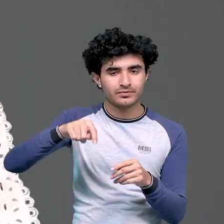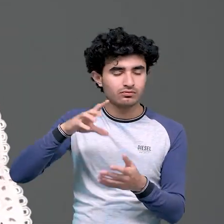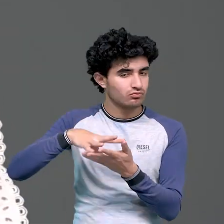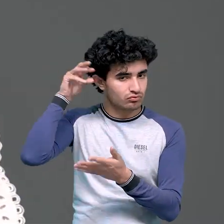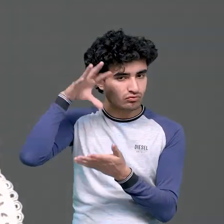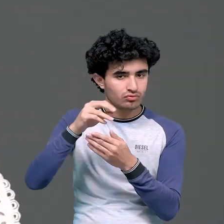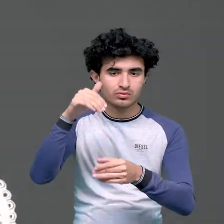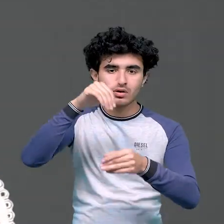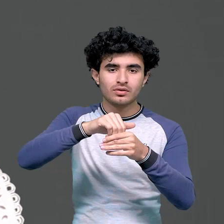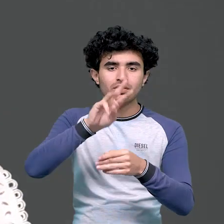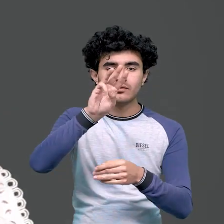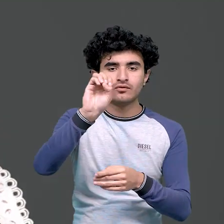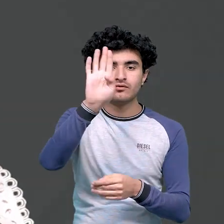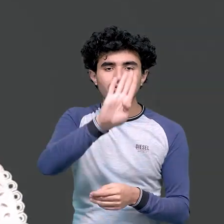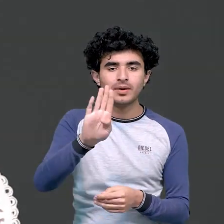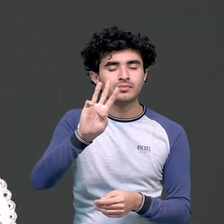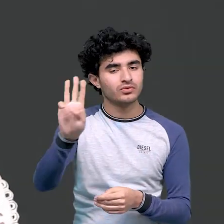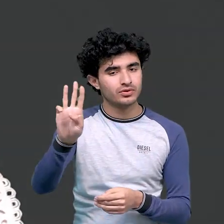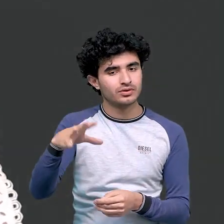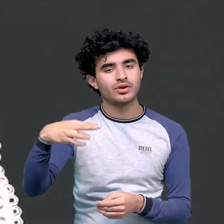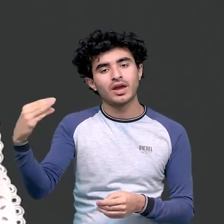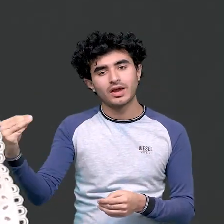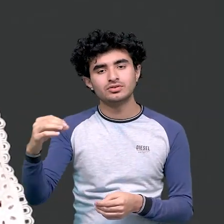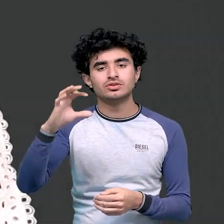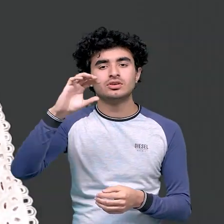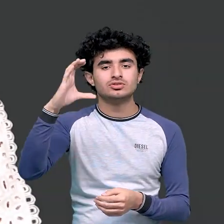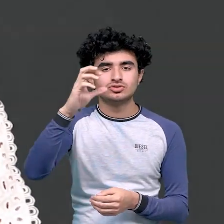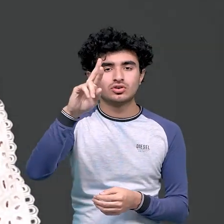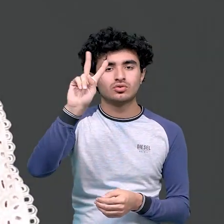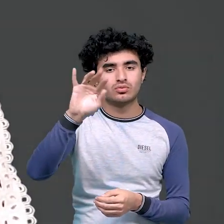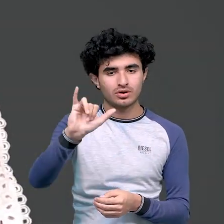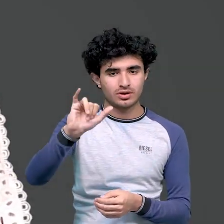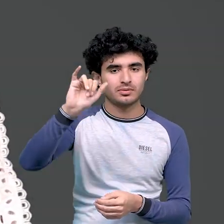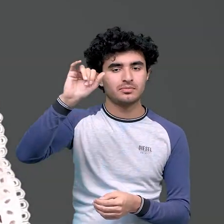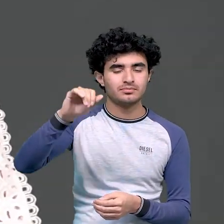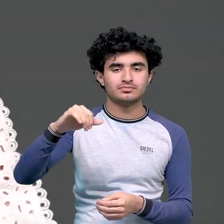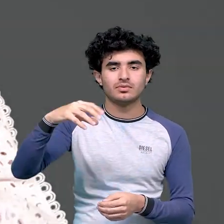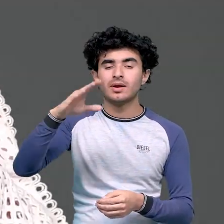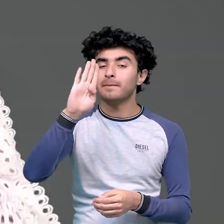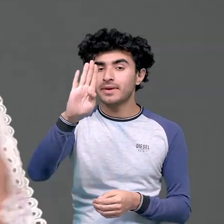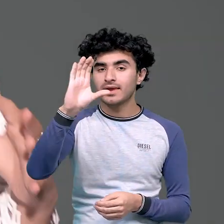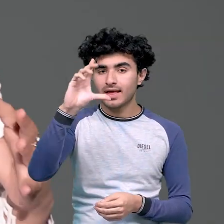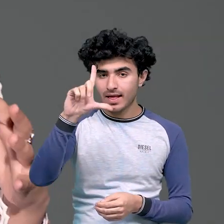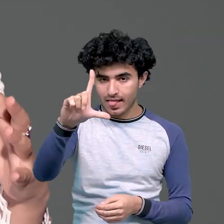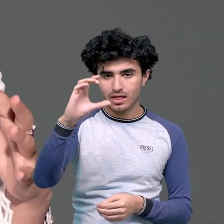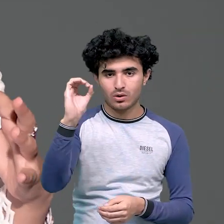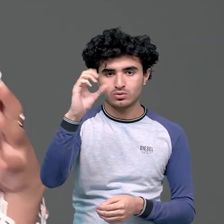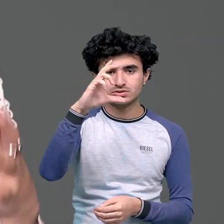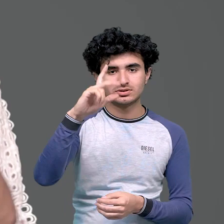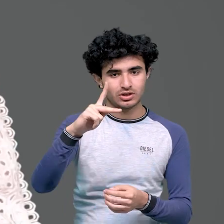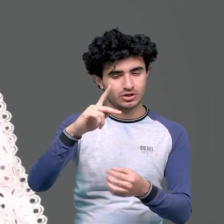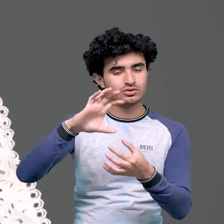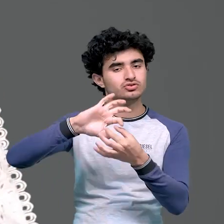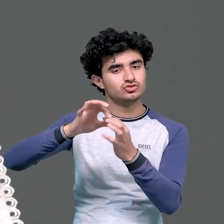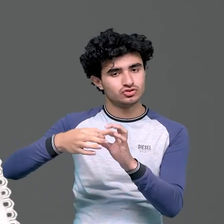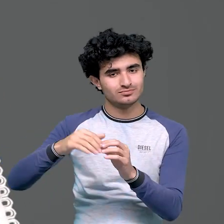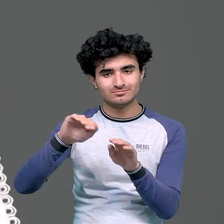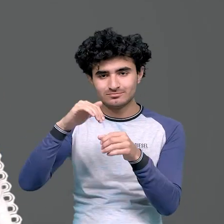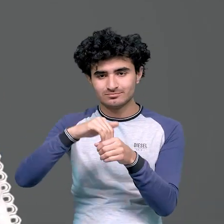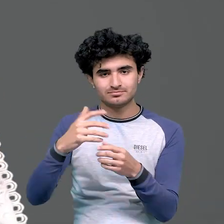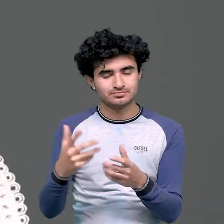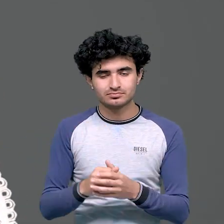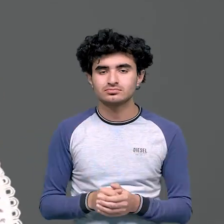to be educated on the potential of Web 3.0 and blockchain. So let me just break it down for everyone so it's